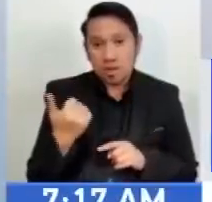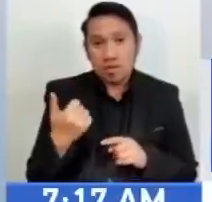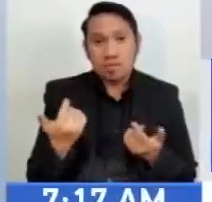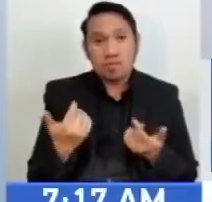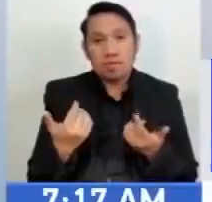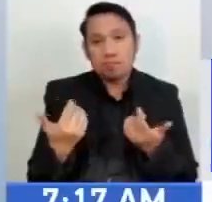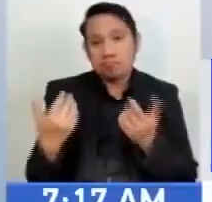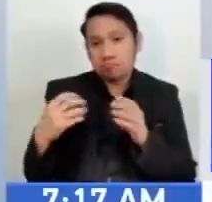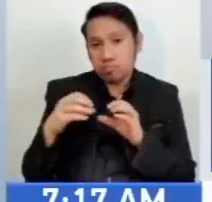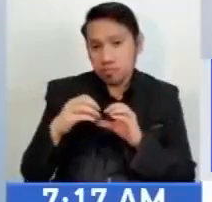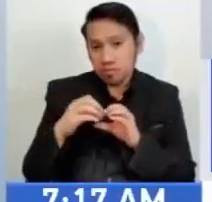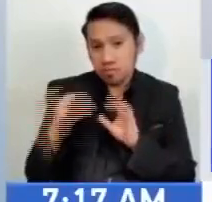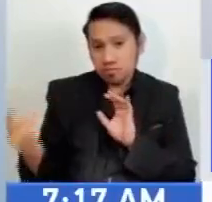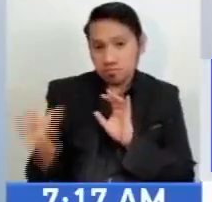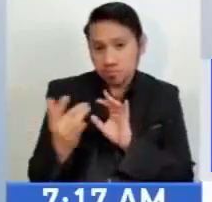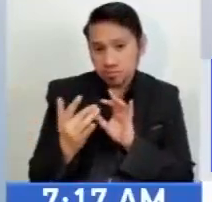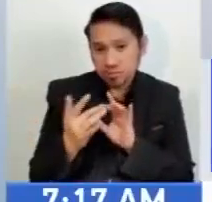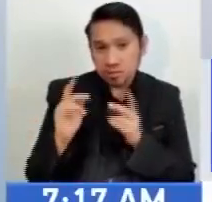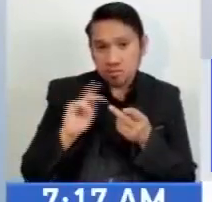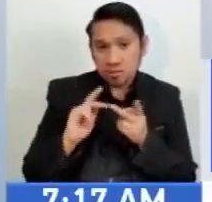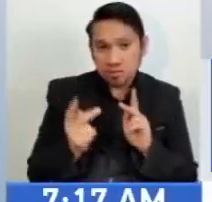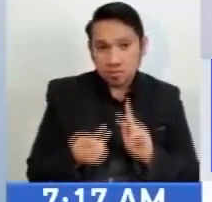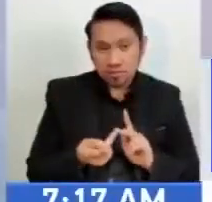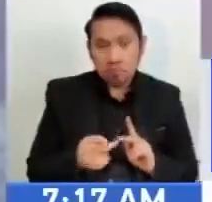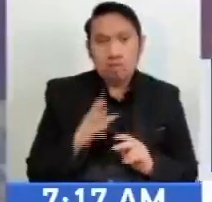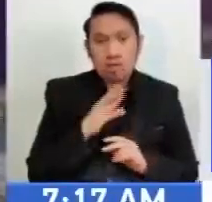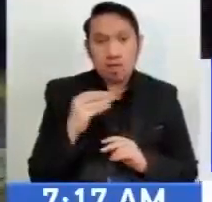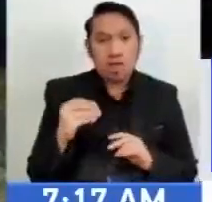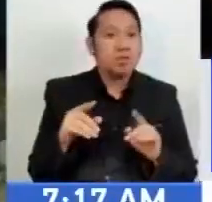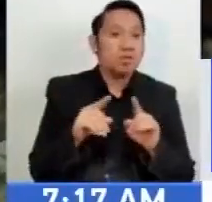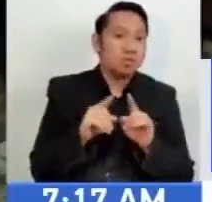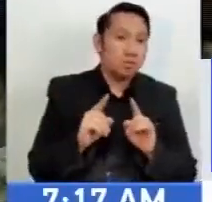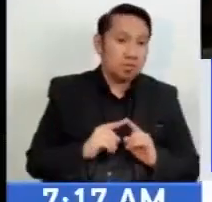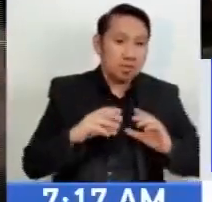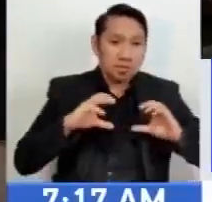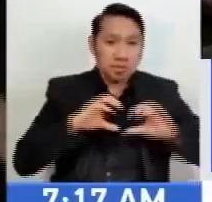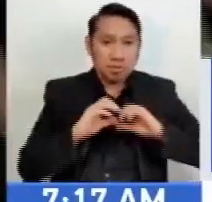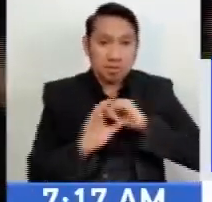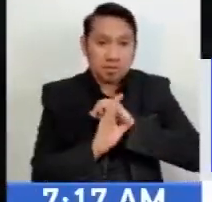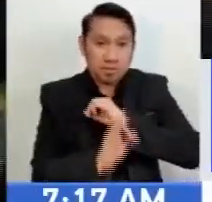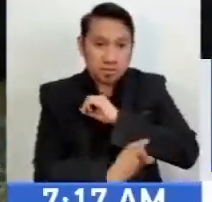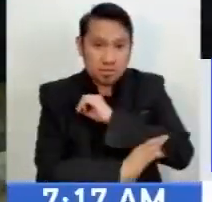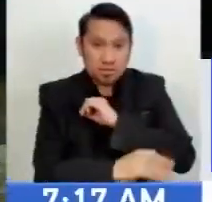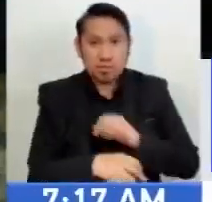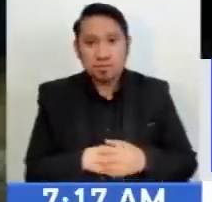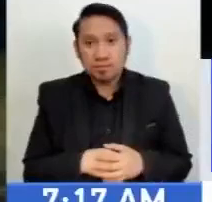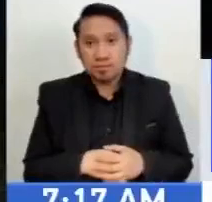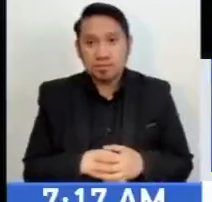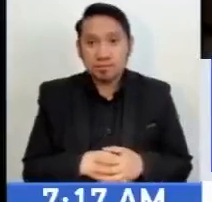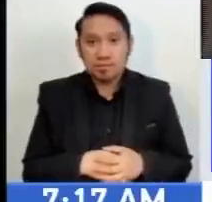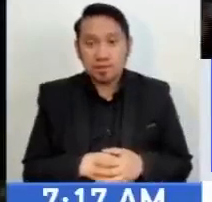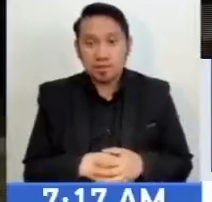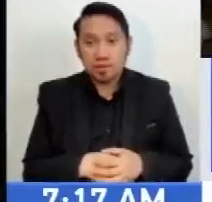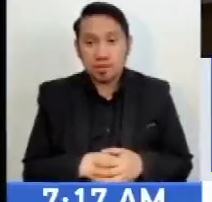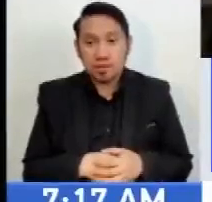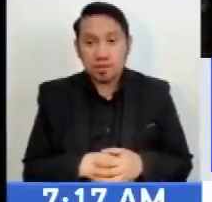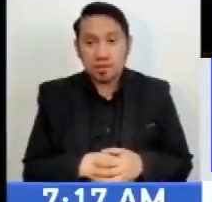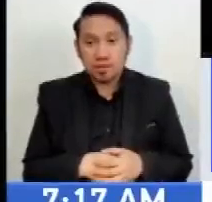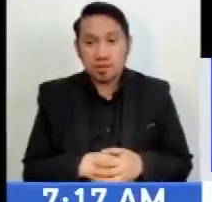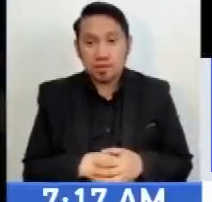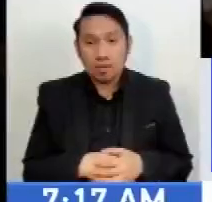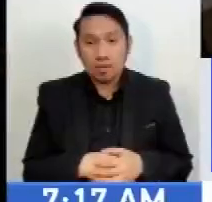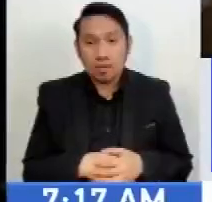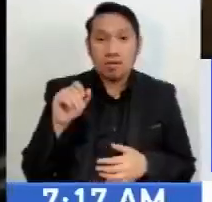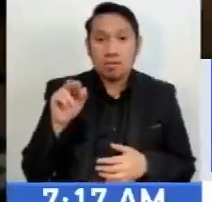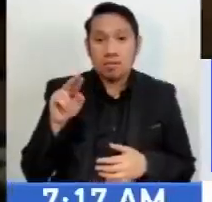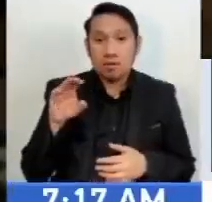at trustee din siya ng GMA Kapuso Foundation Incorporated. Magsisilbi ng mga Executive Committee Chairman si Joel Marcelo G. Jimenez,